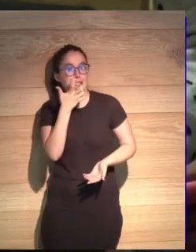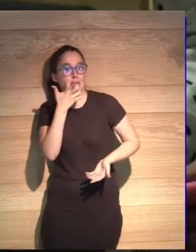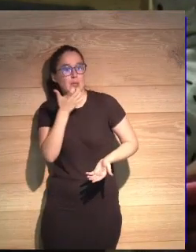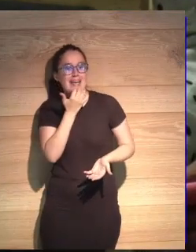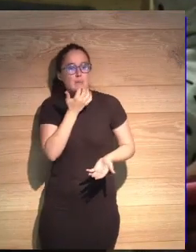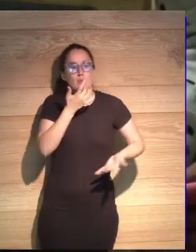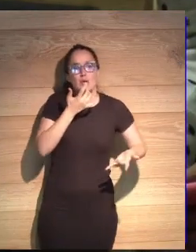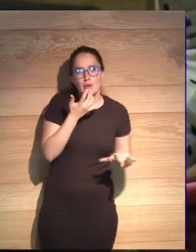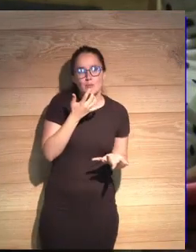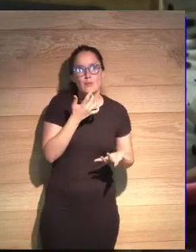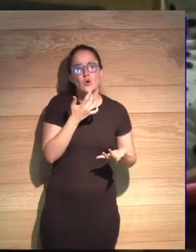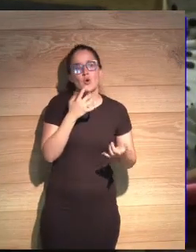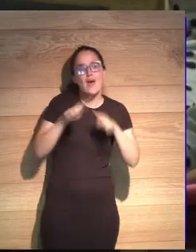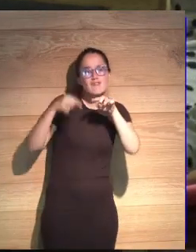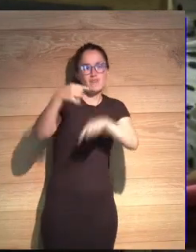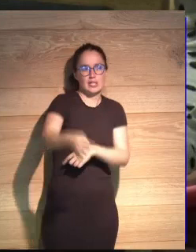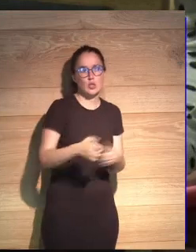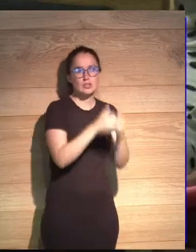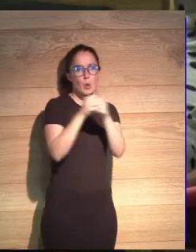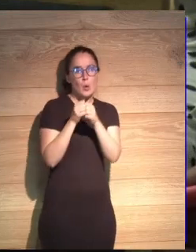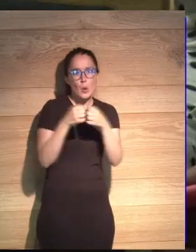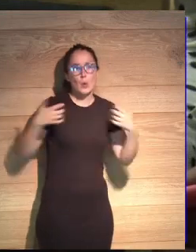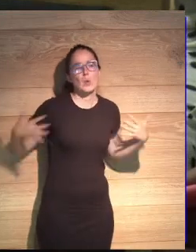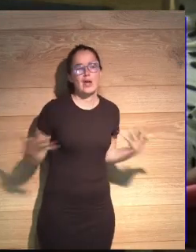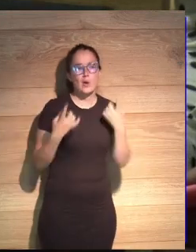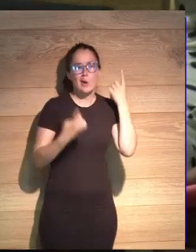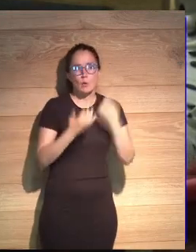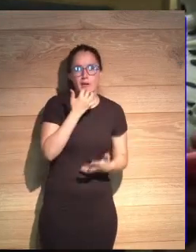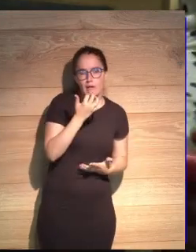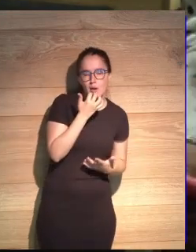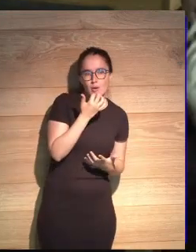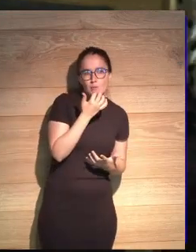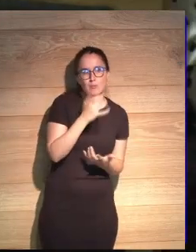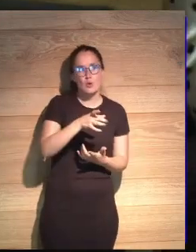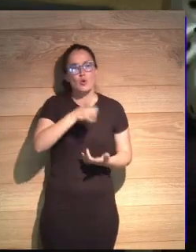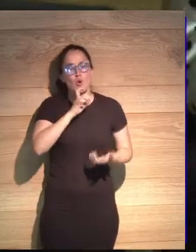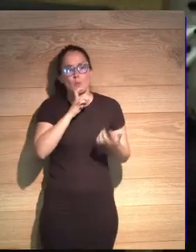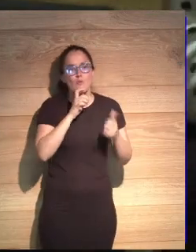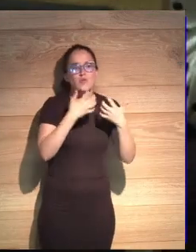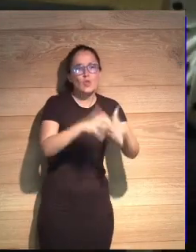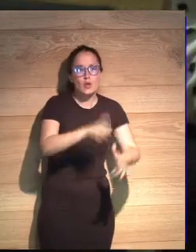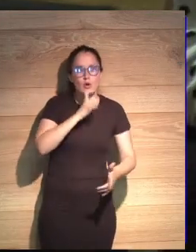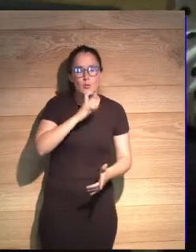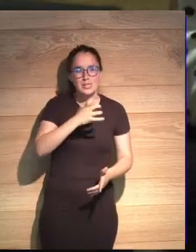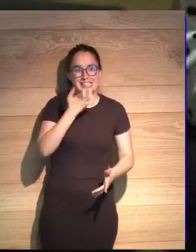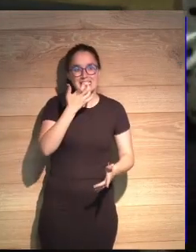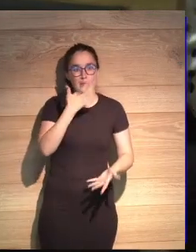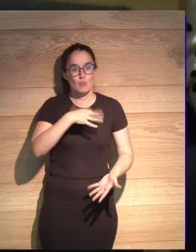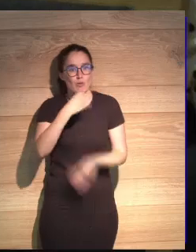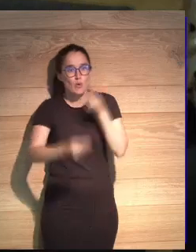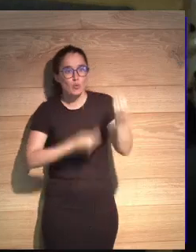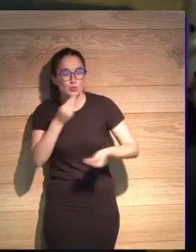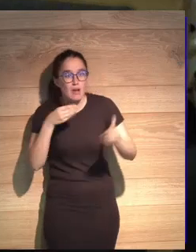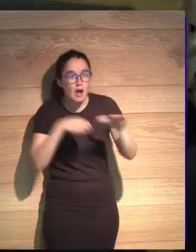of, you know, what the kind of effects of the game might be? Are there any examples of how they work which are available online that people like us